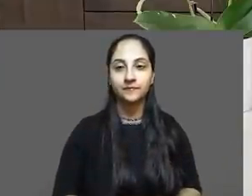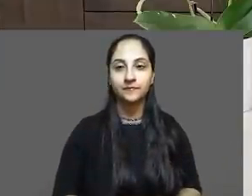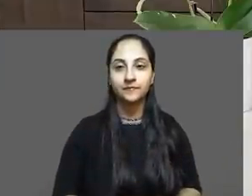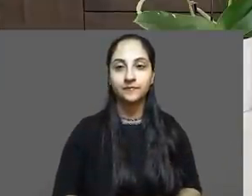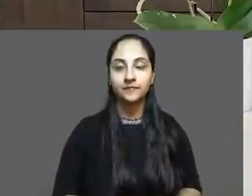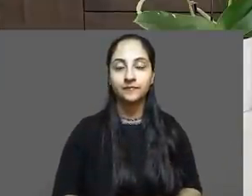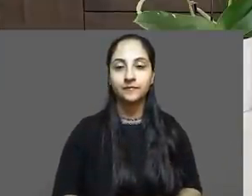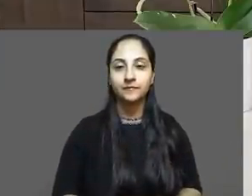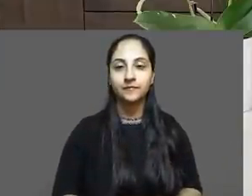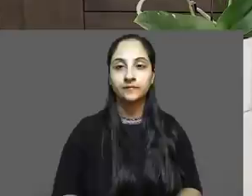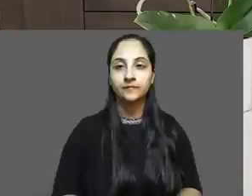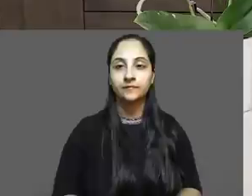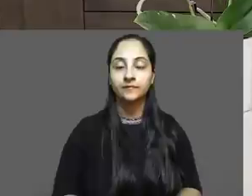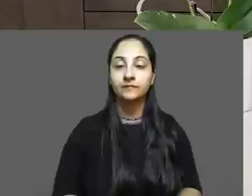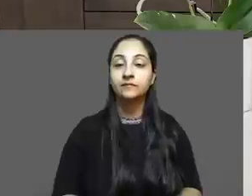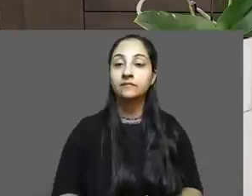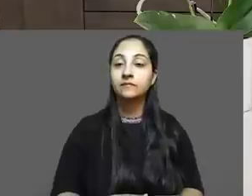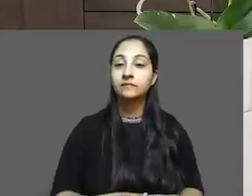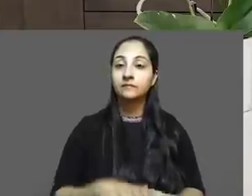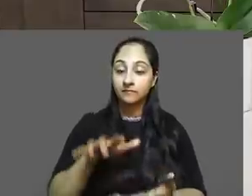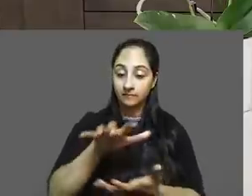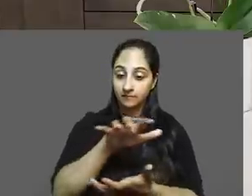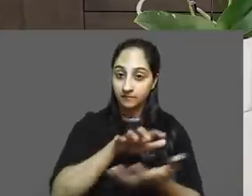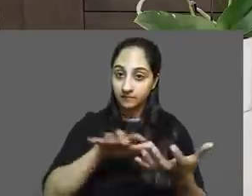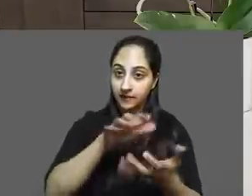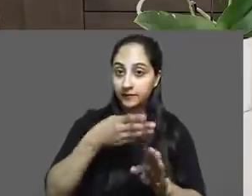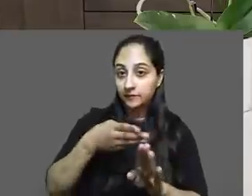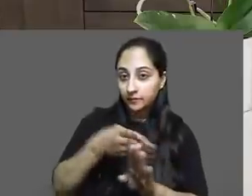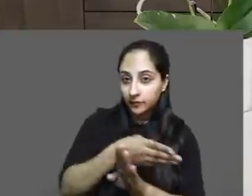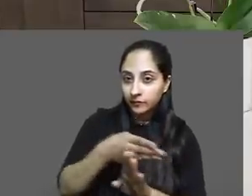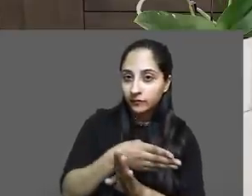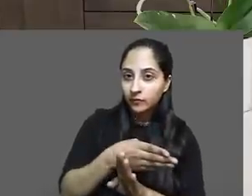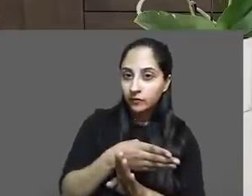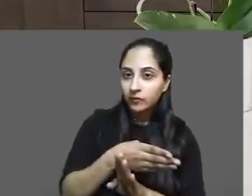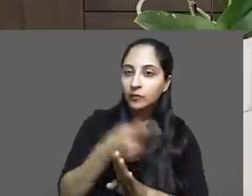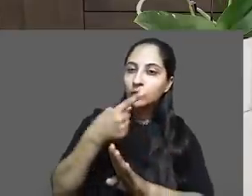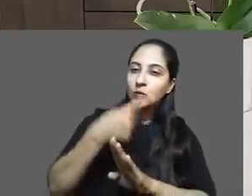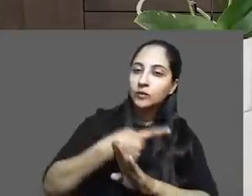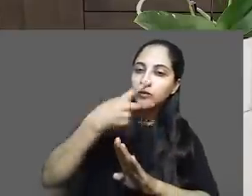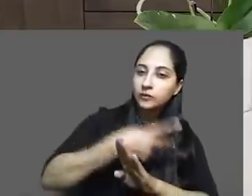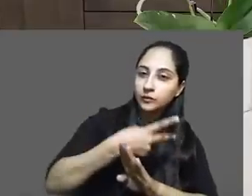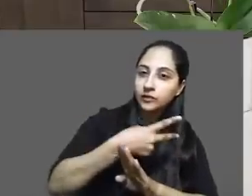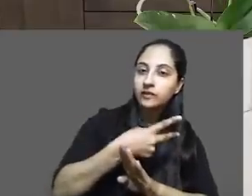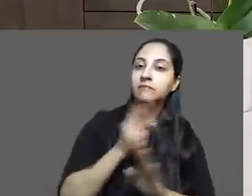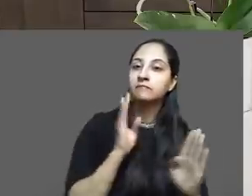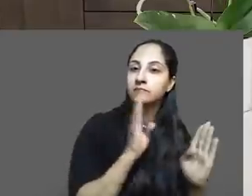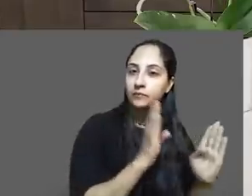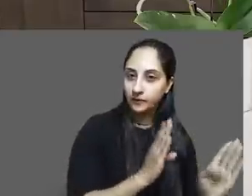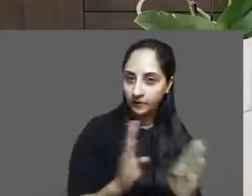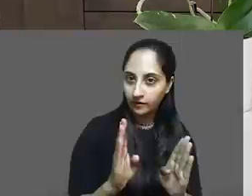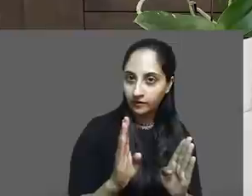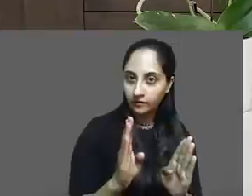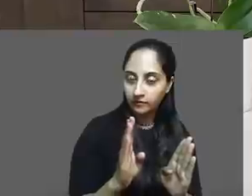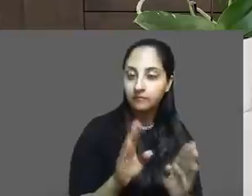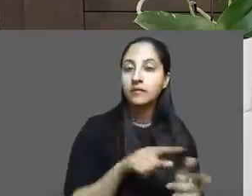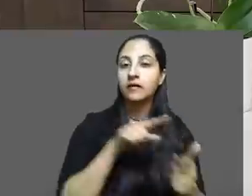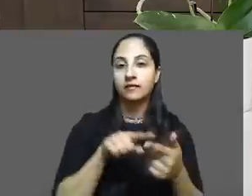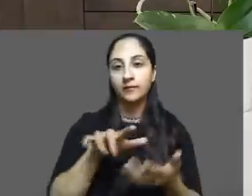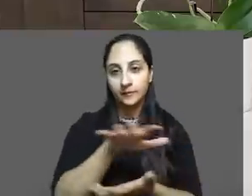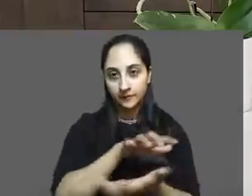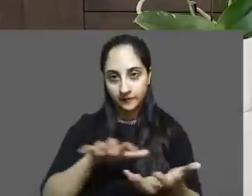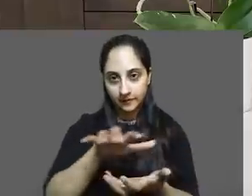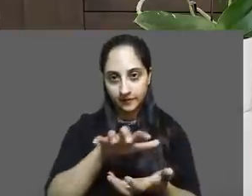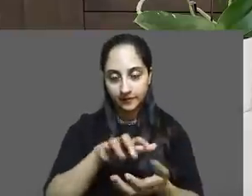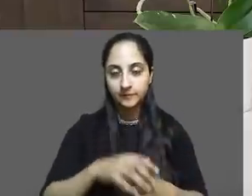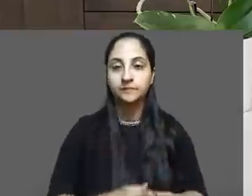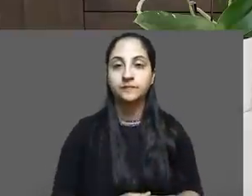What we have to do is, before we actually start mixing them together, there is a pre-preparation that we need to do